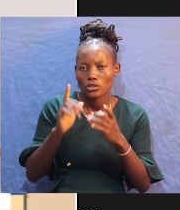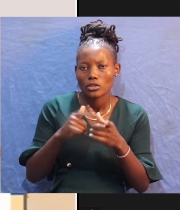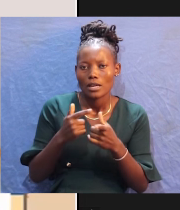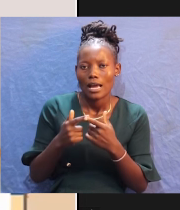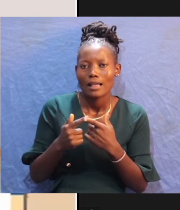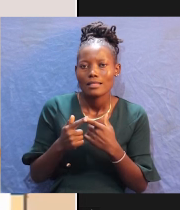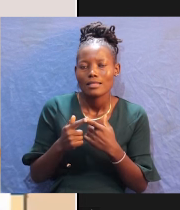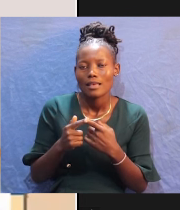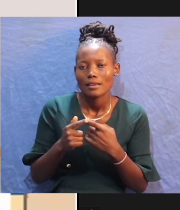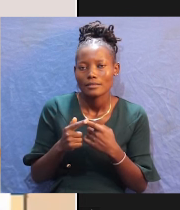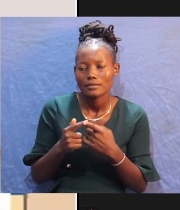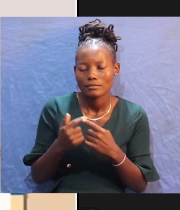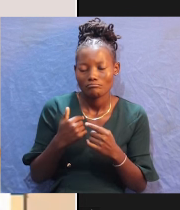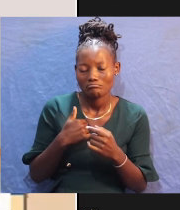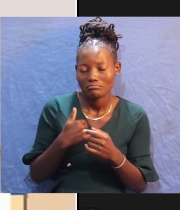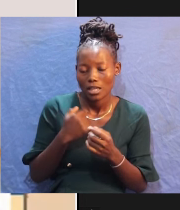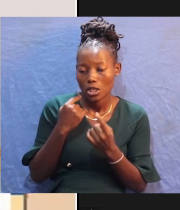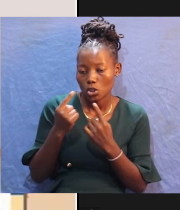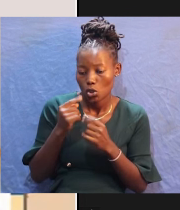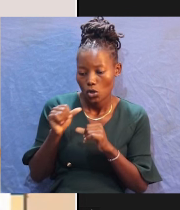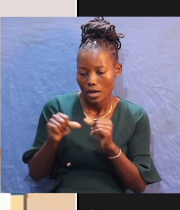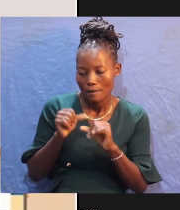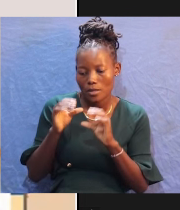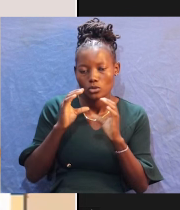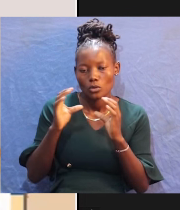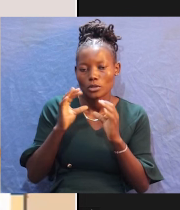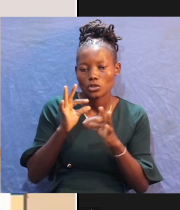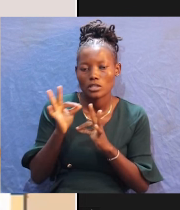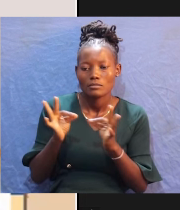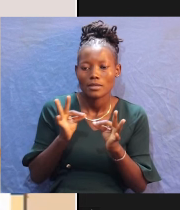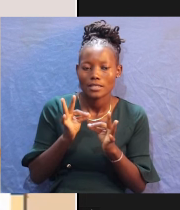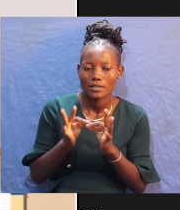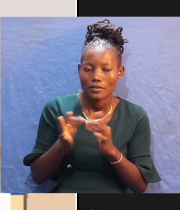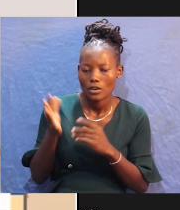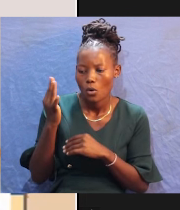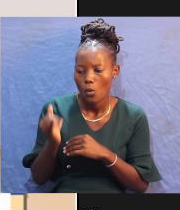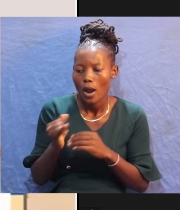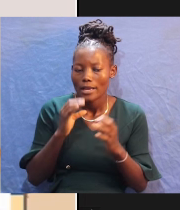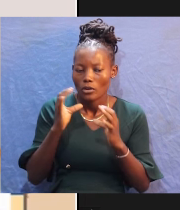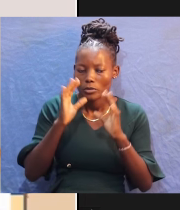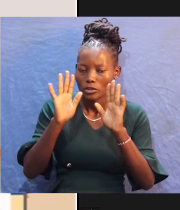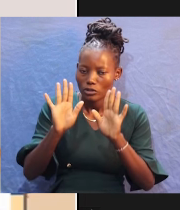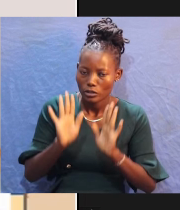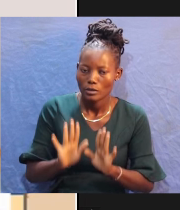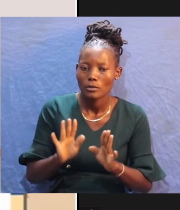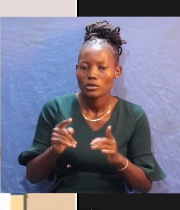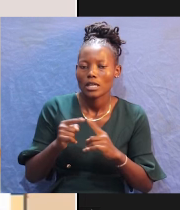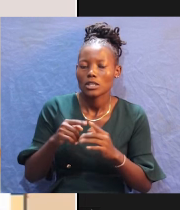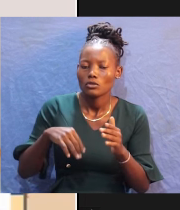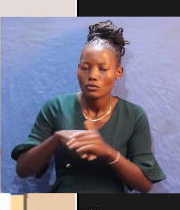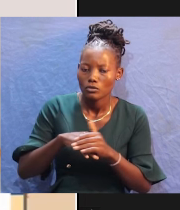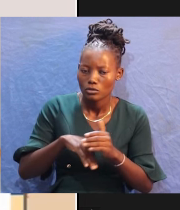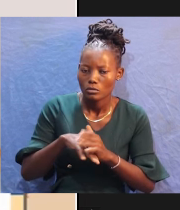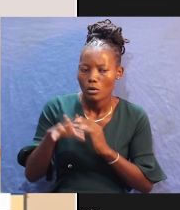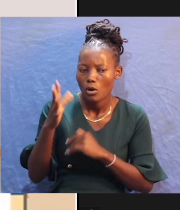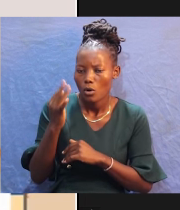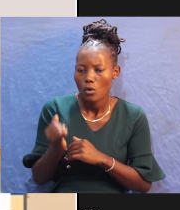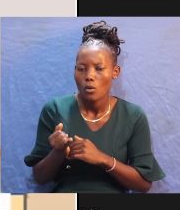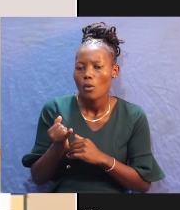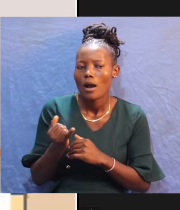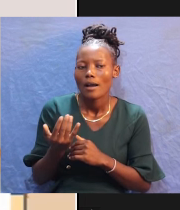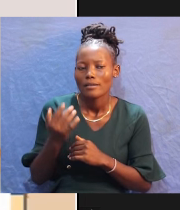we have done, we are also at the end having reflection sessions where we are talking about that.